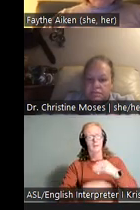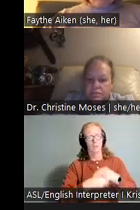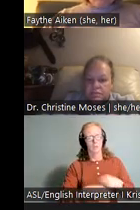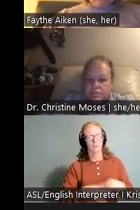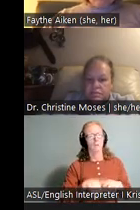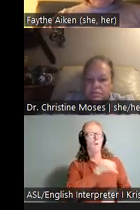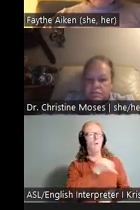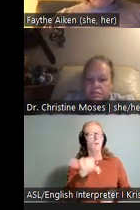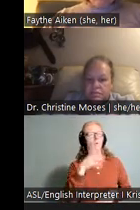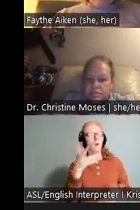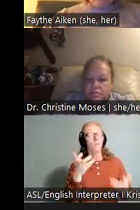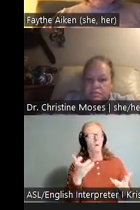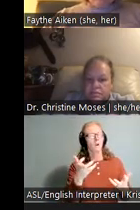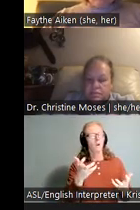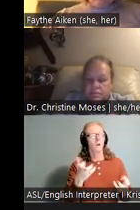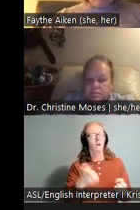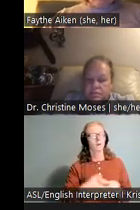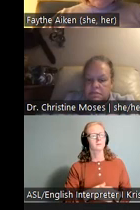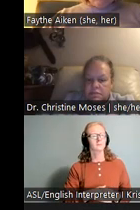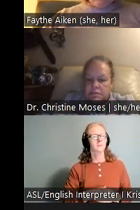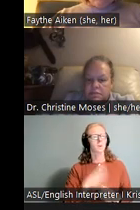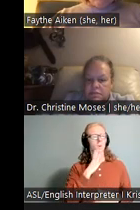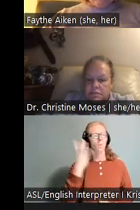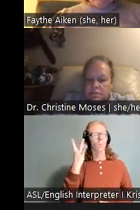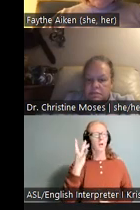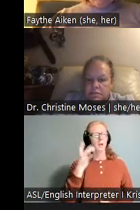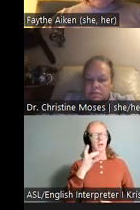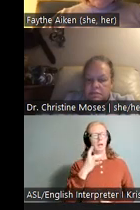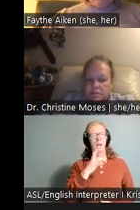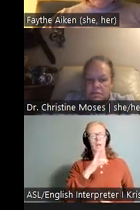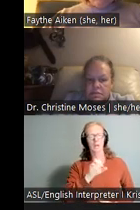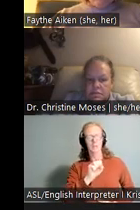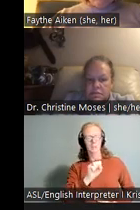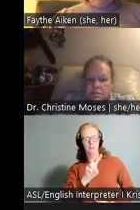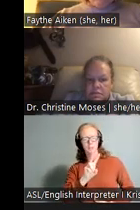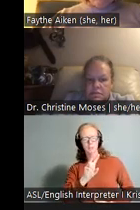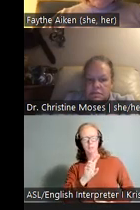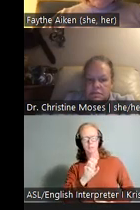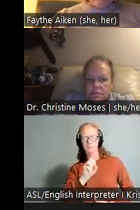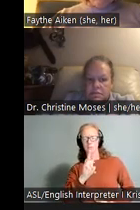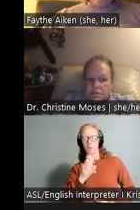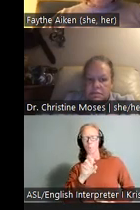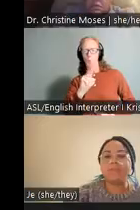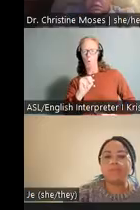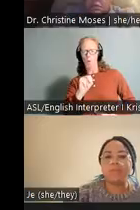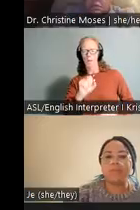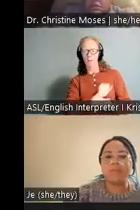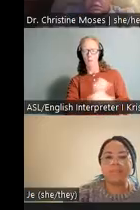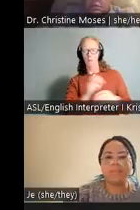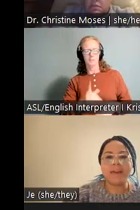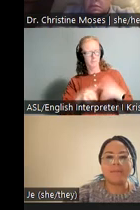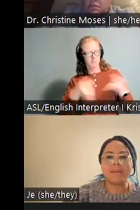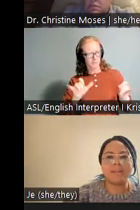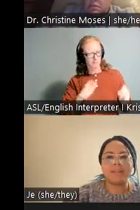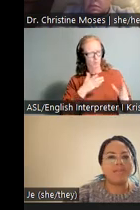I also wanted to ask why sworn employees, because I mean, don't they have to go through the whole